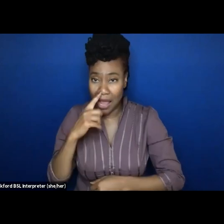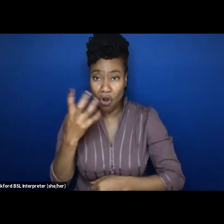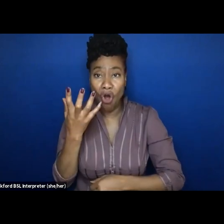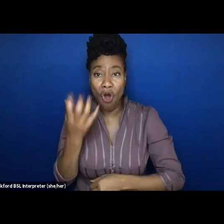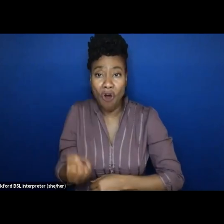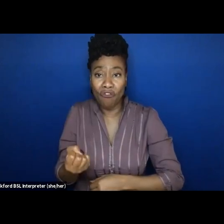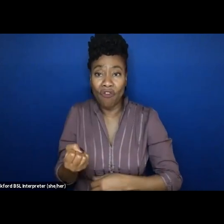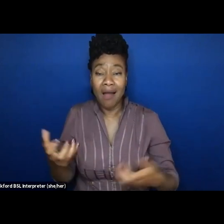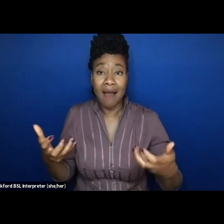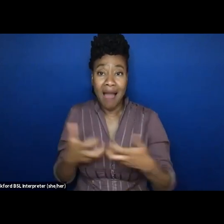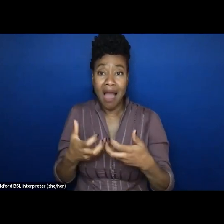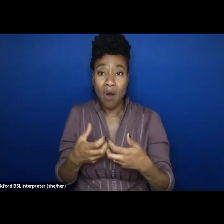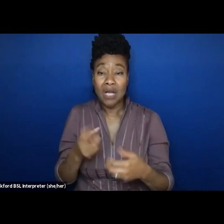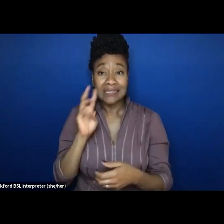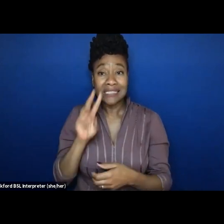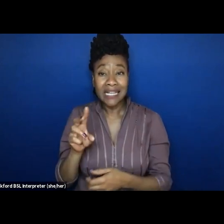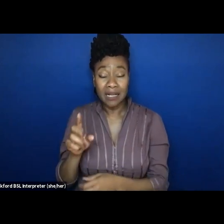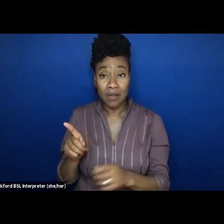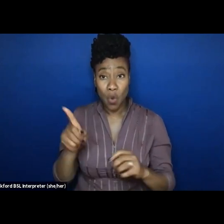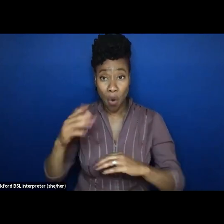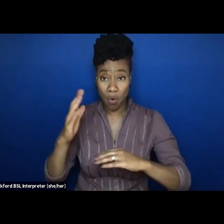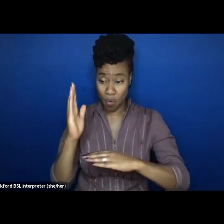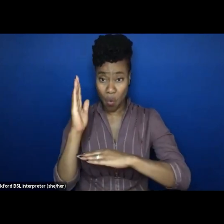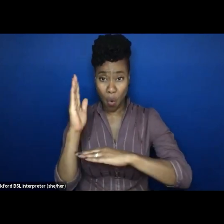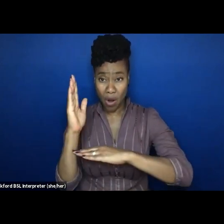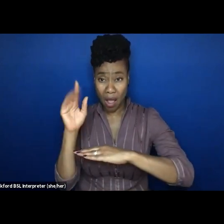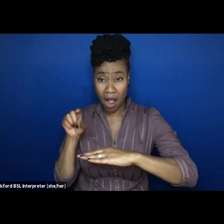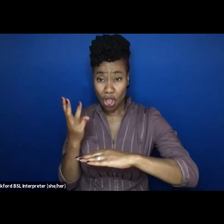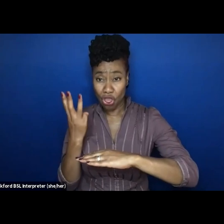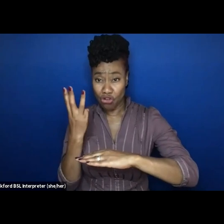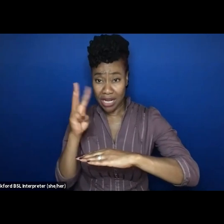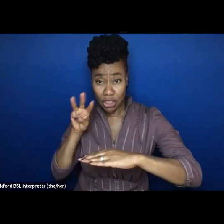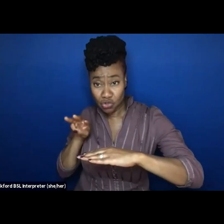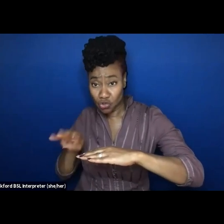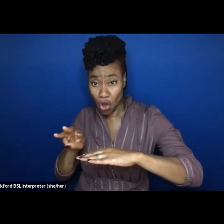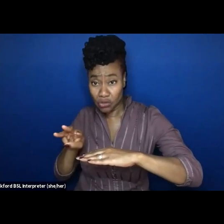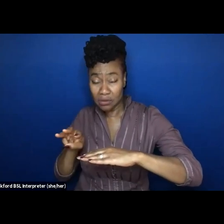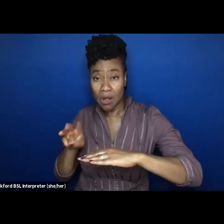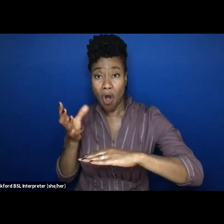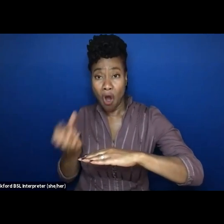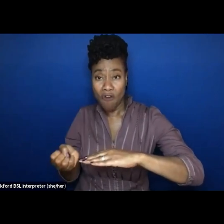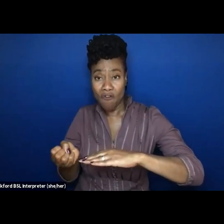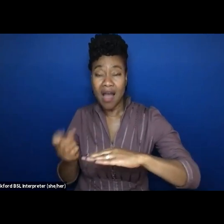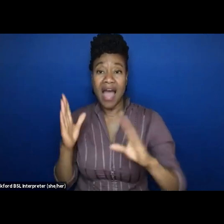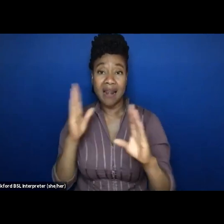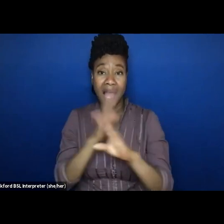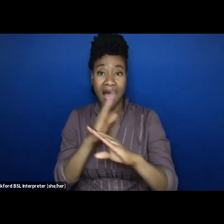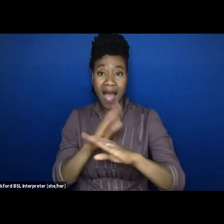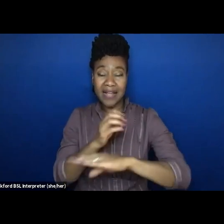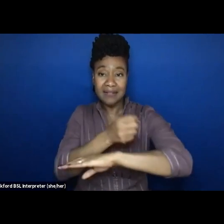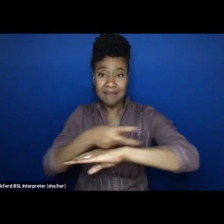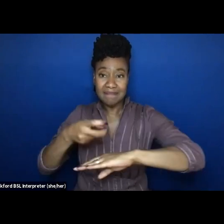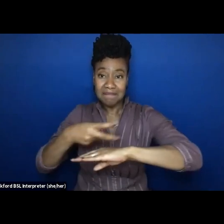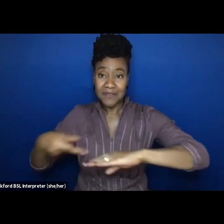by clicking on the three dots in the corner and then hide subtitles. I'm pretending I know how that works.